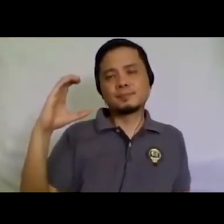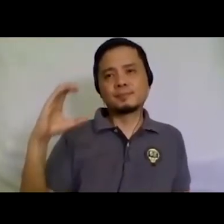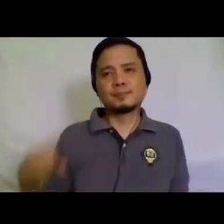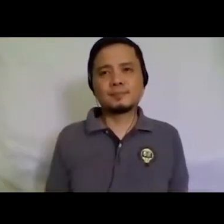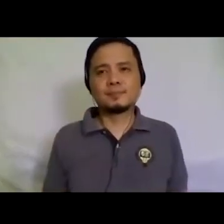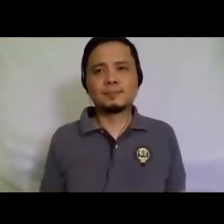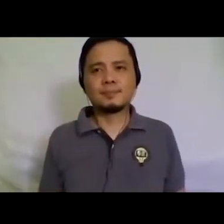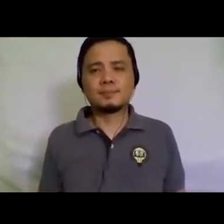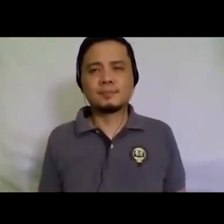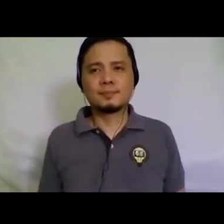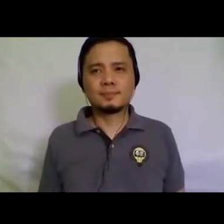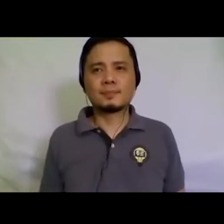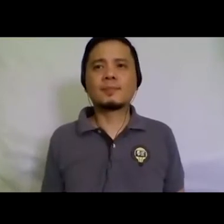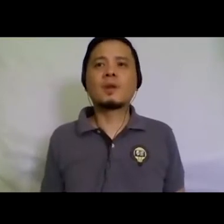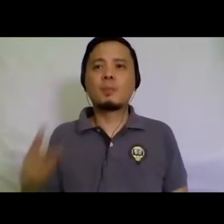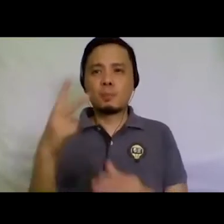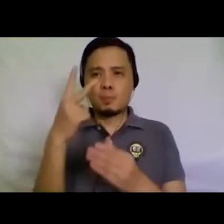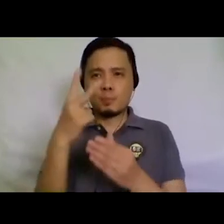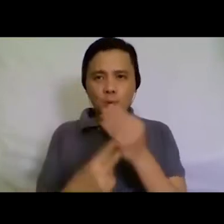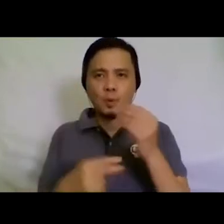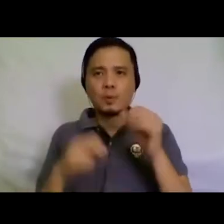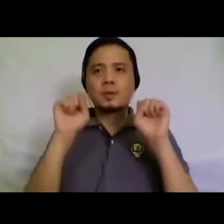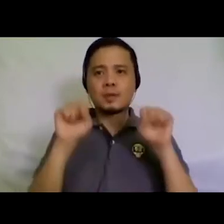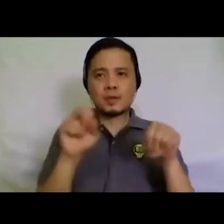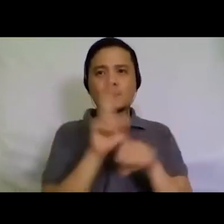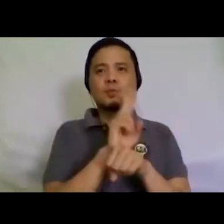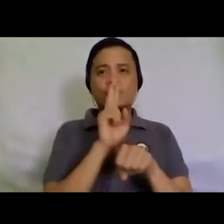Both can be used outside the class.